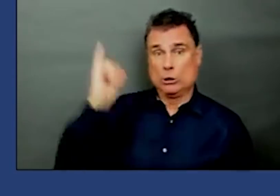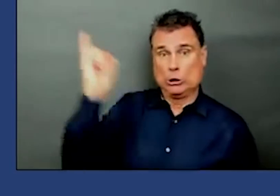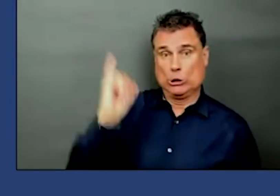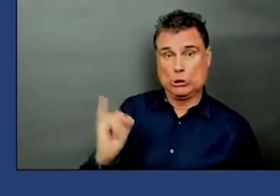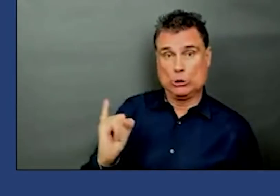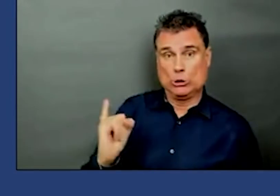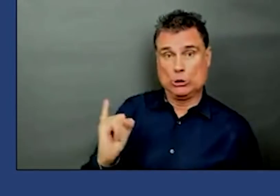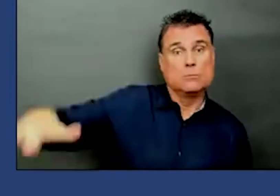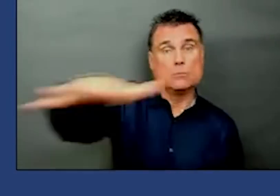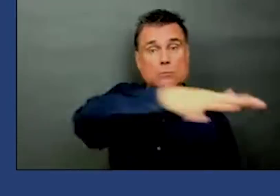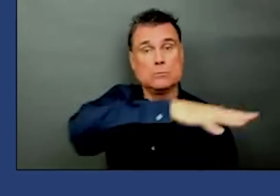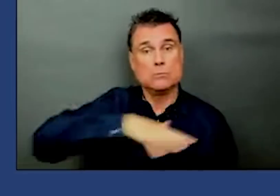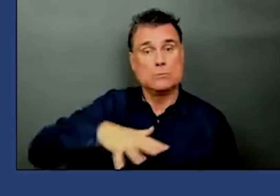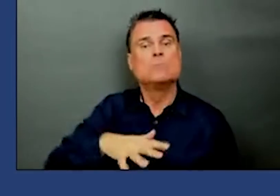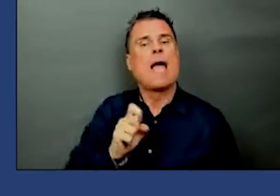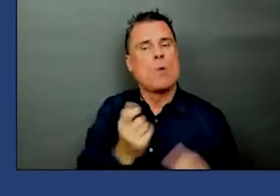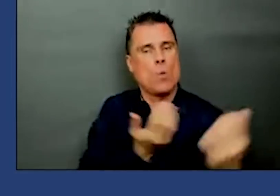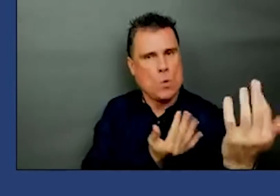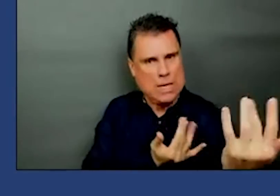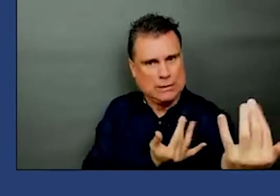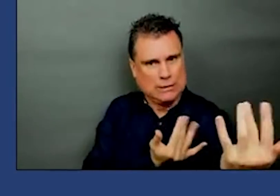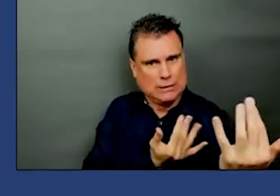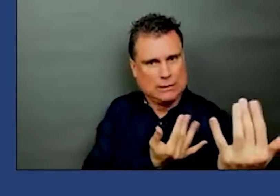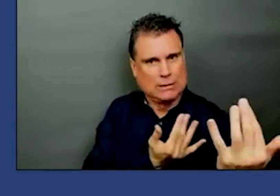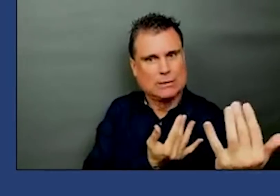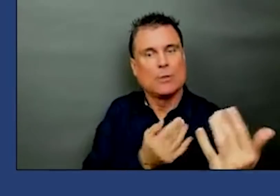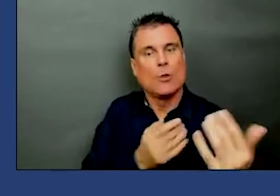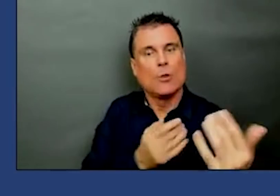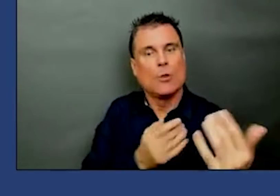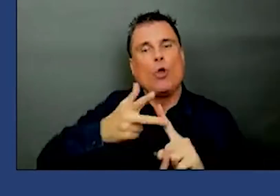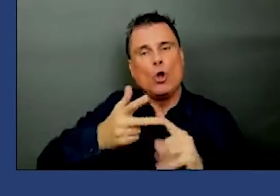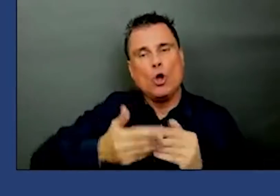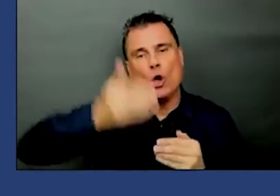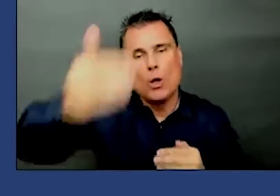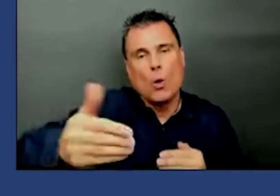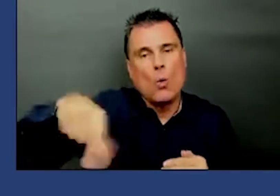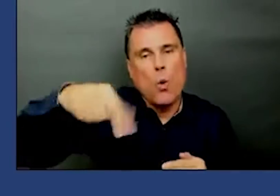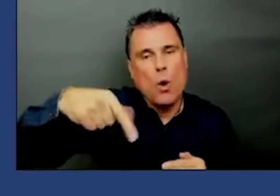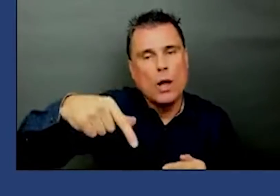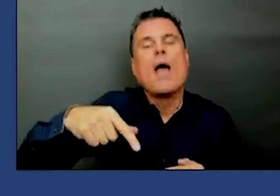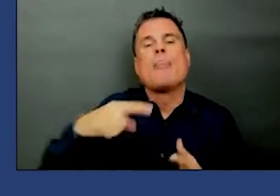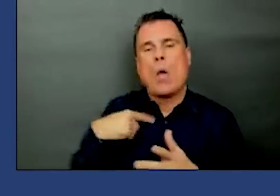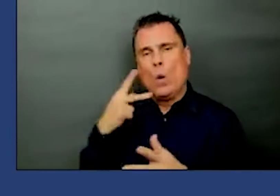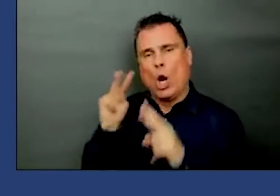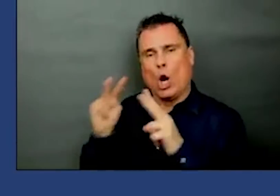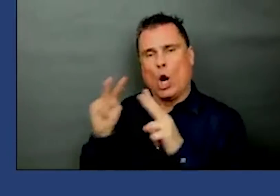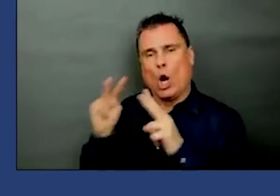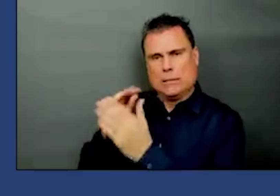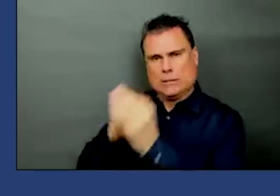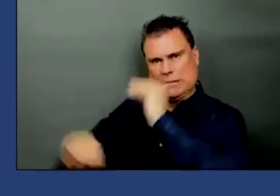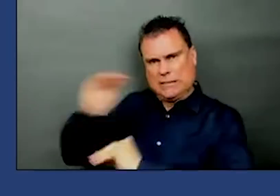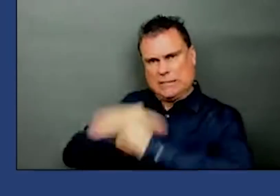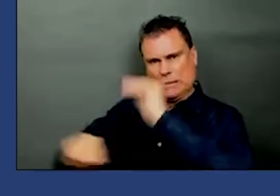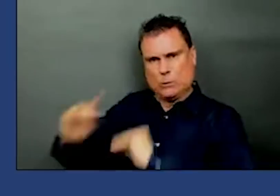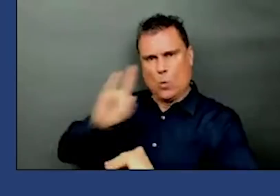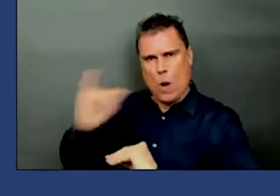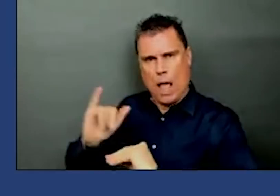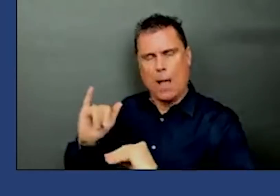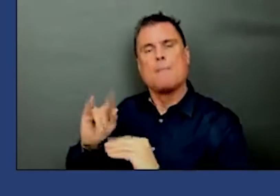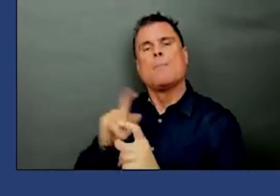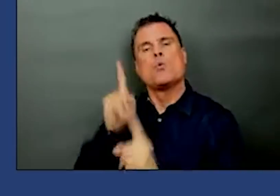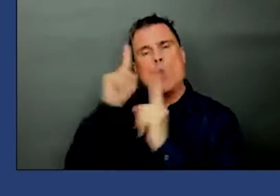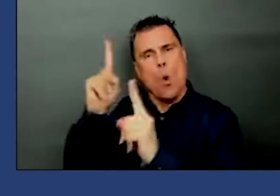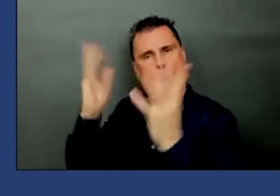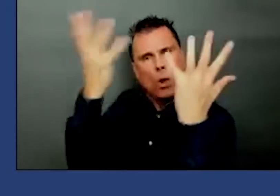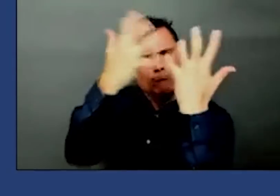of claims and then put them into actuarial forecasting models. So our net income outlook projected at Q2 was